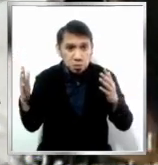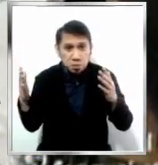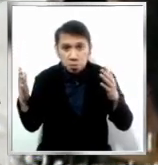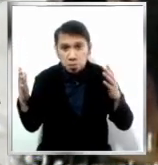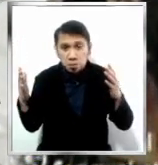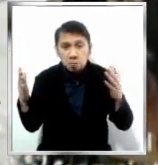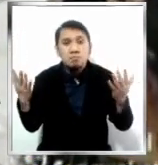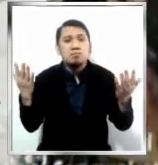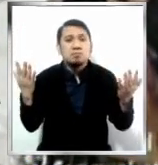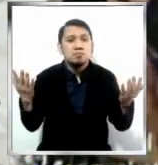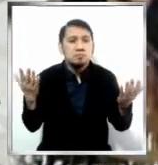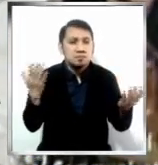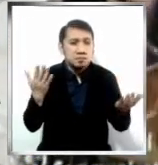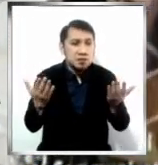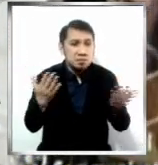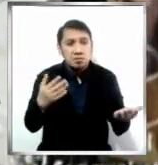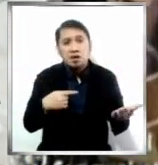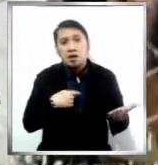mag-ano na lang ako.